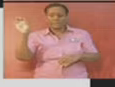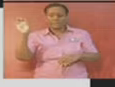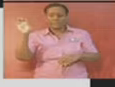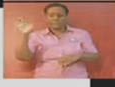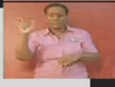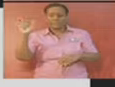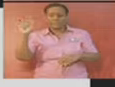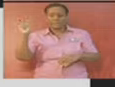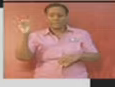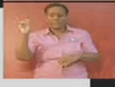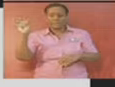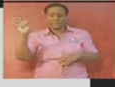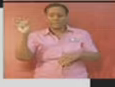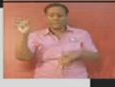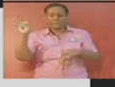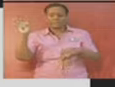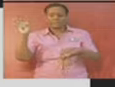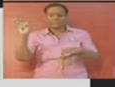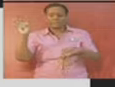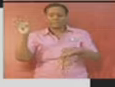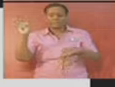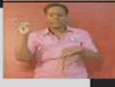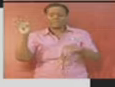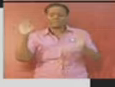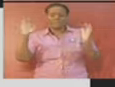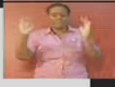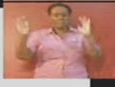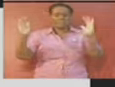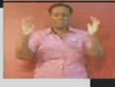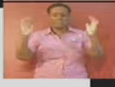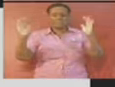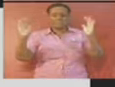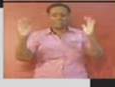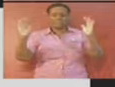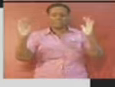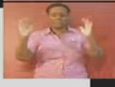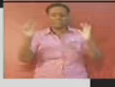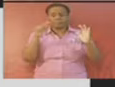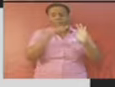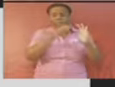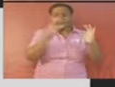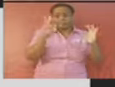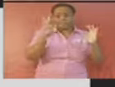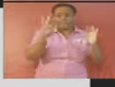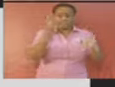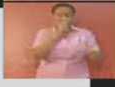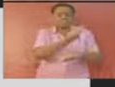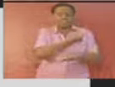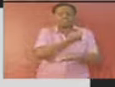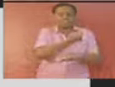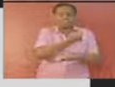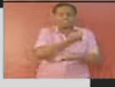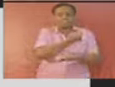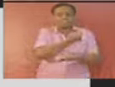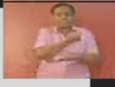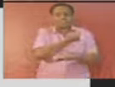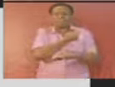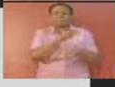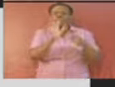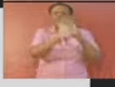into the body to produce immunity to a specific disease. So the objective of vaccination programs across the world are really to